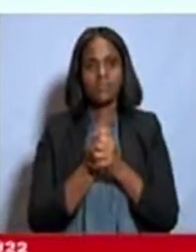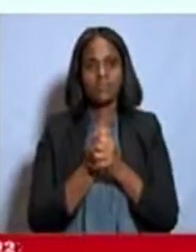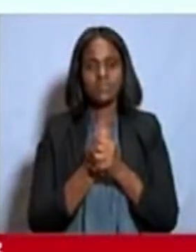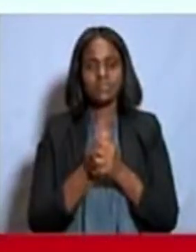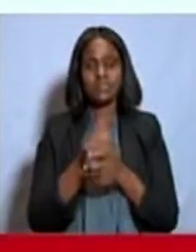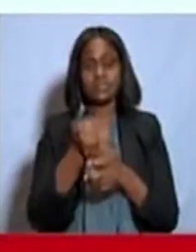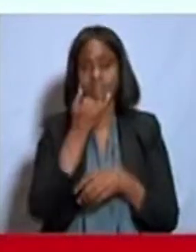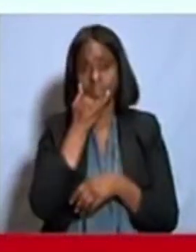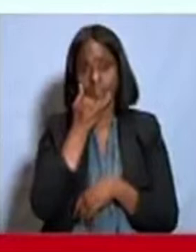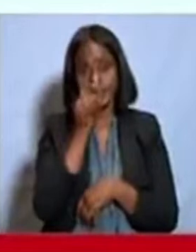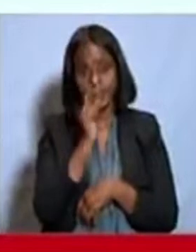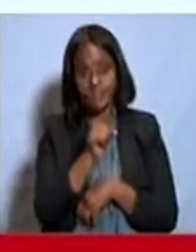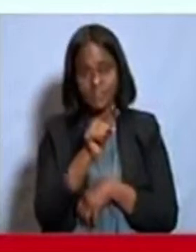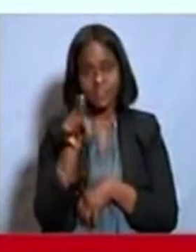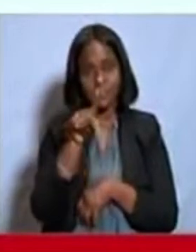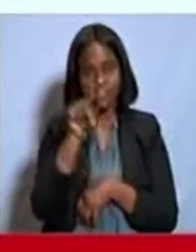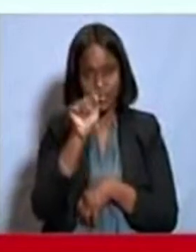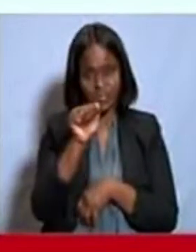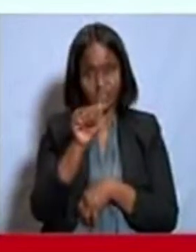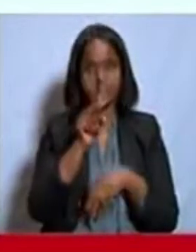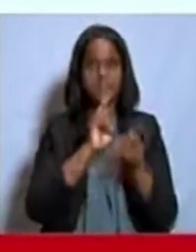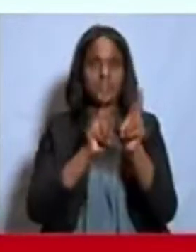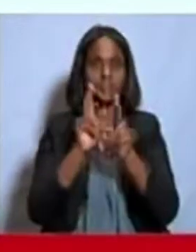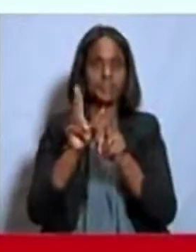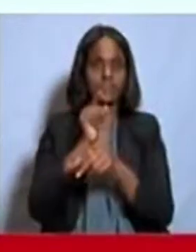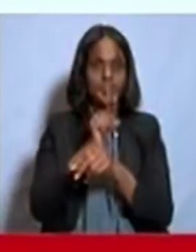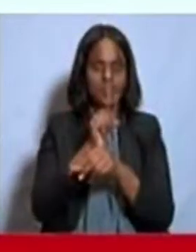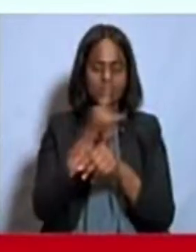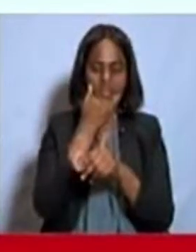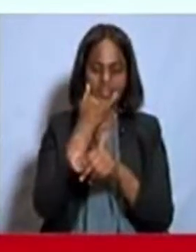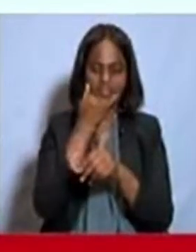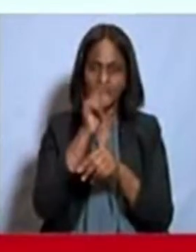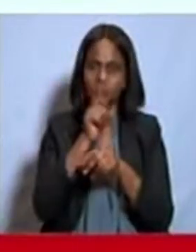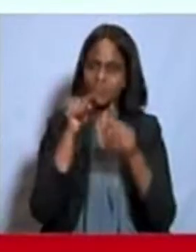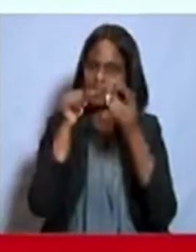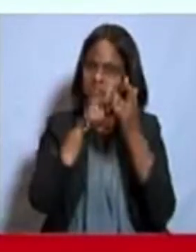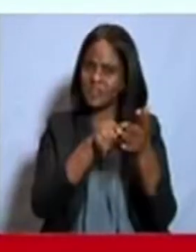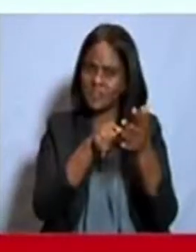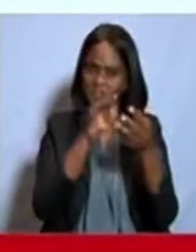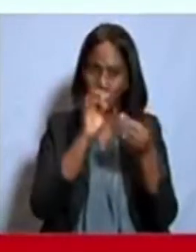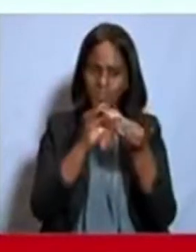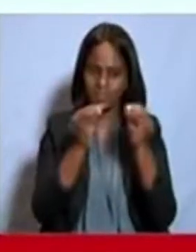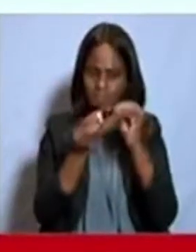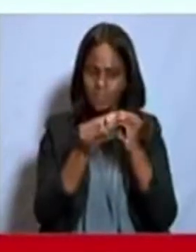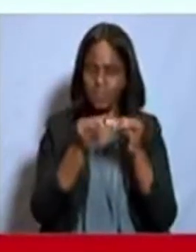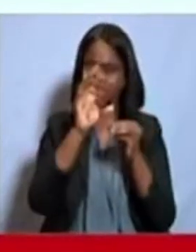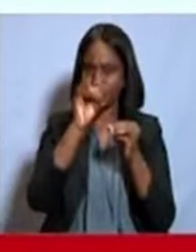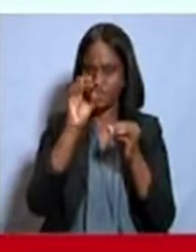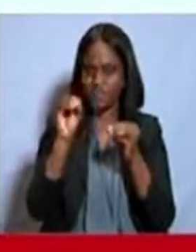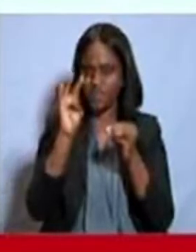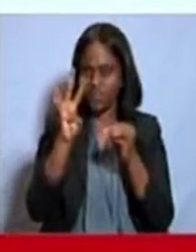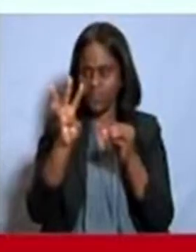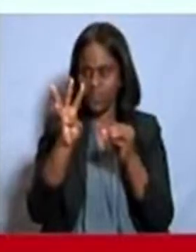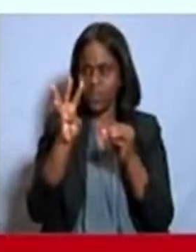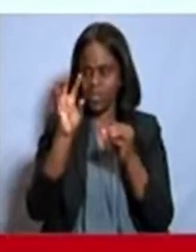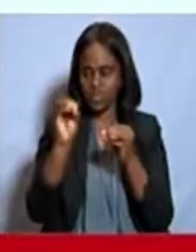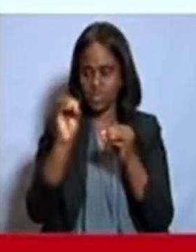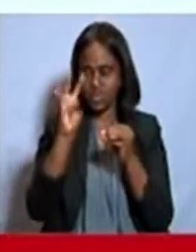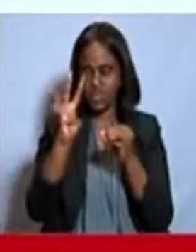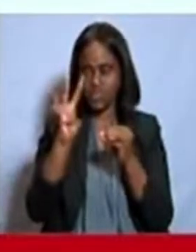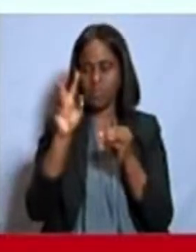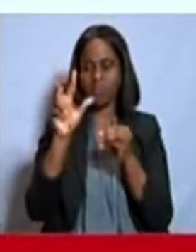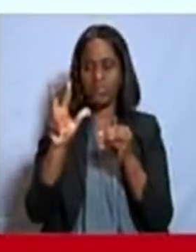Cause. Controlling Officer's response: cause. The cited vouchers number 004043,